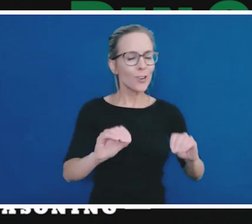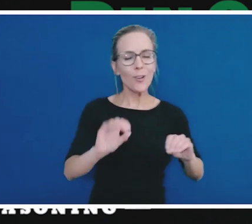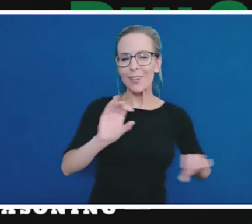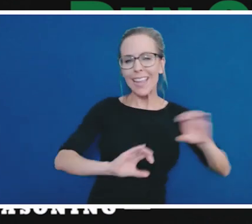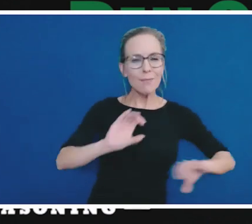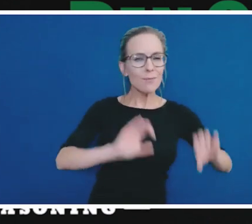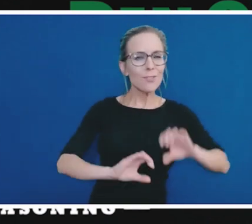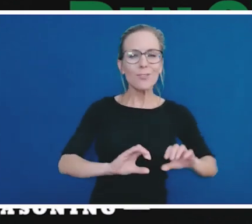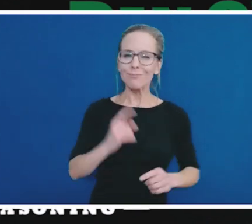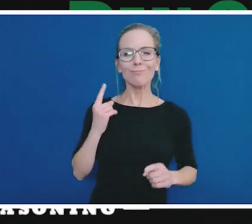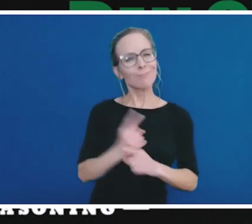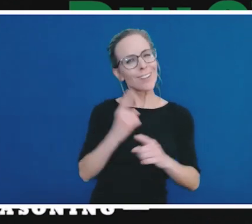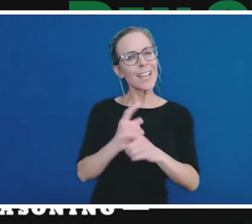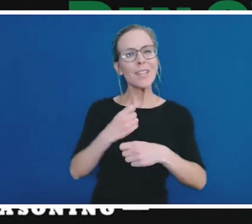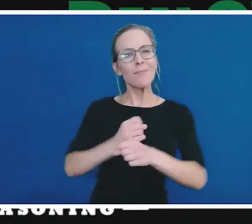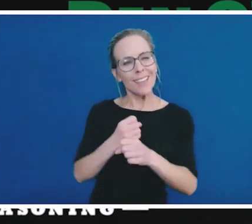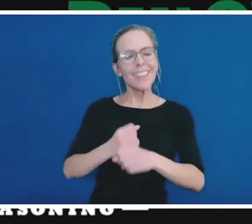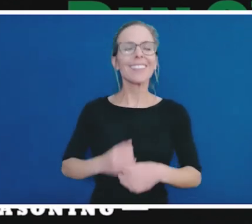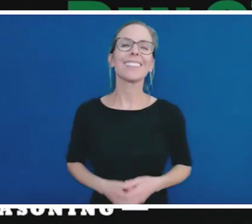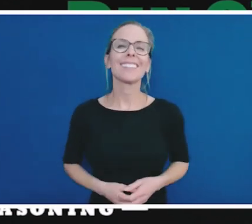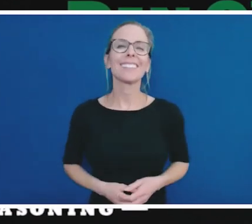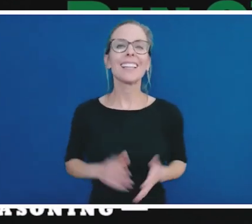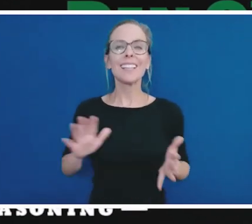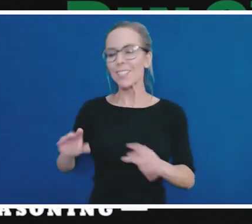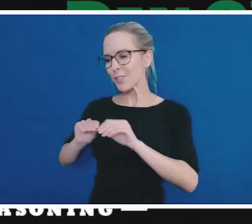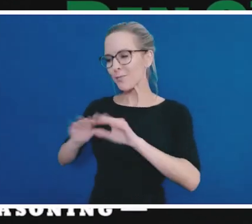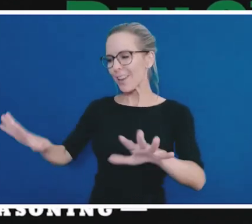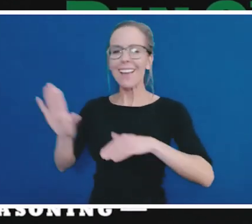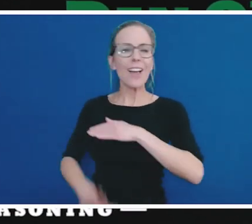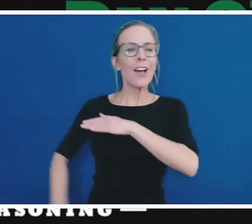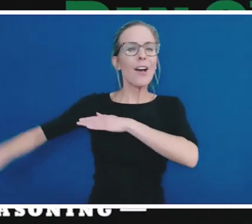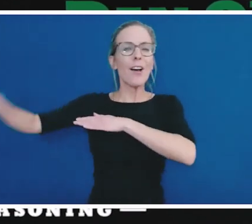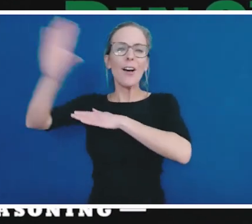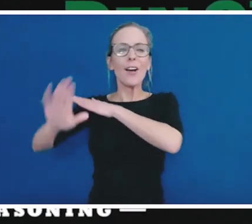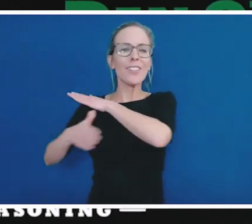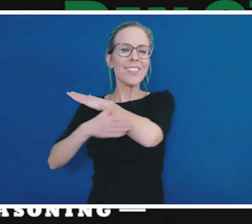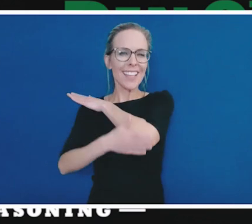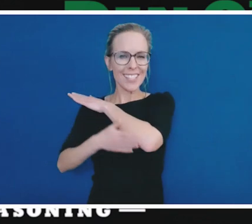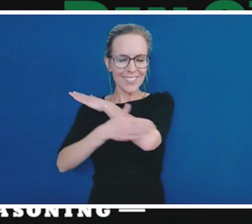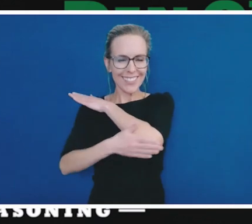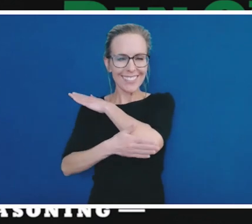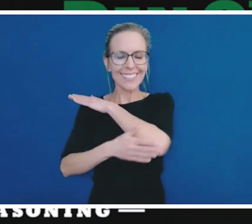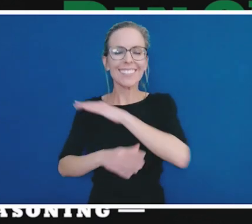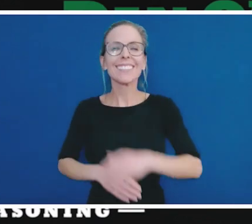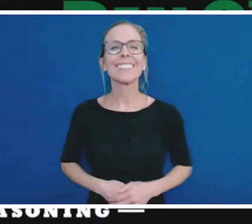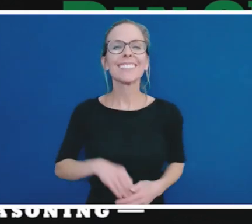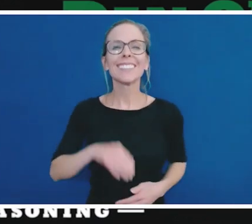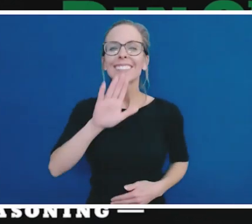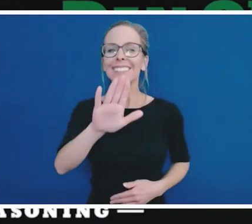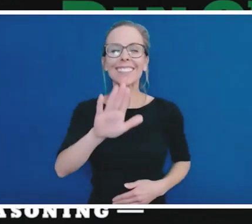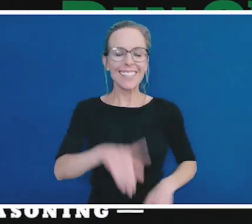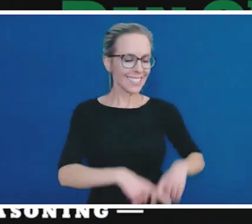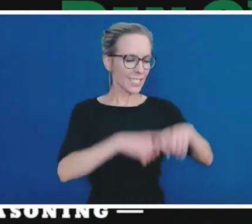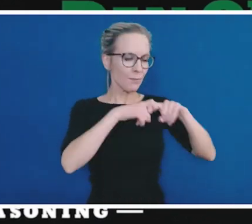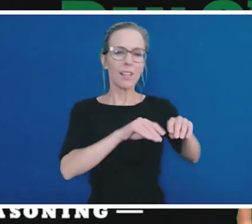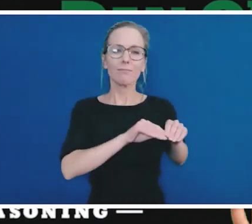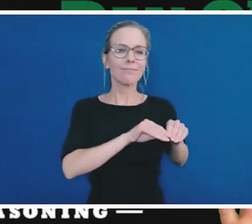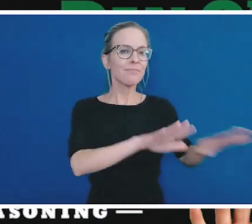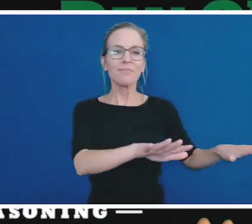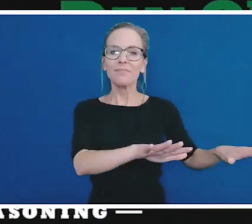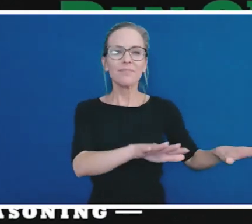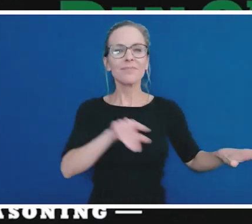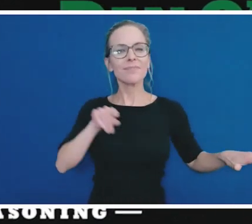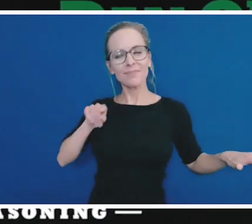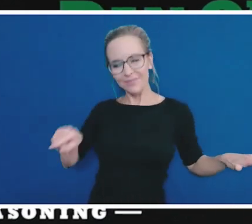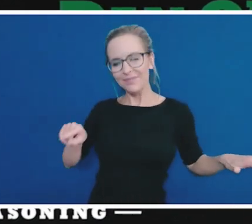no chemicals, seasoning the way it should be made. And we're spreading it throughout the country. So let's stop the spread of